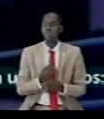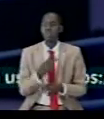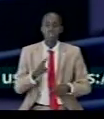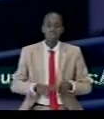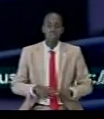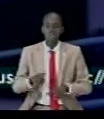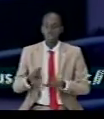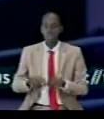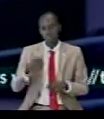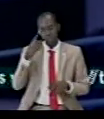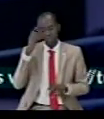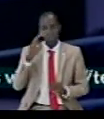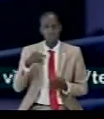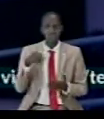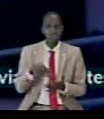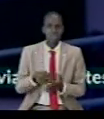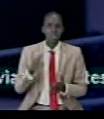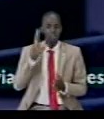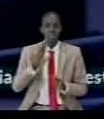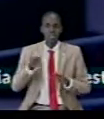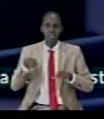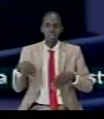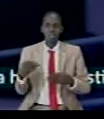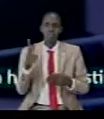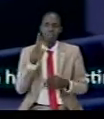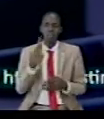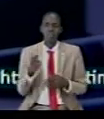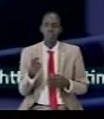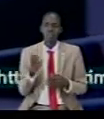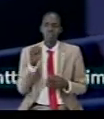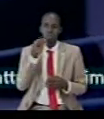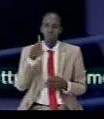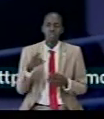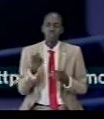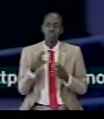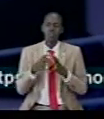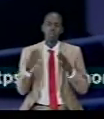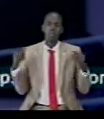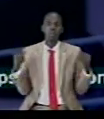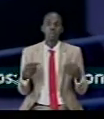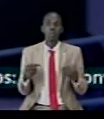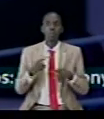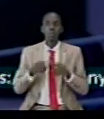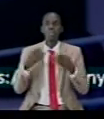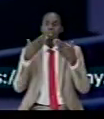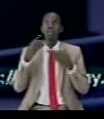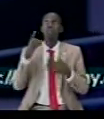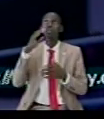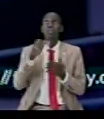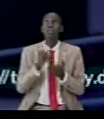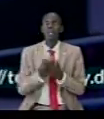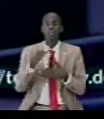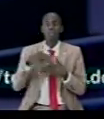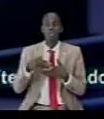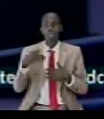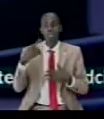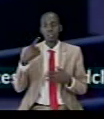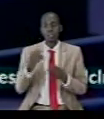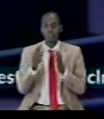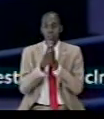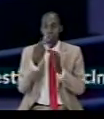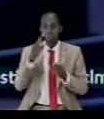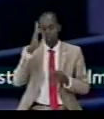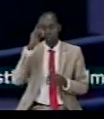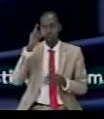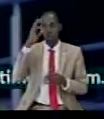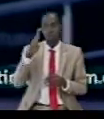dun mi a ma ta mi a ma ge mi je ninu sugbon mo dupe lowo olorun be te baba pray tan ese yen o ni le yi ti mo fi